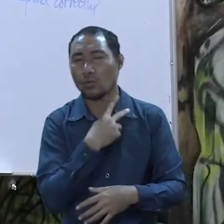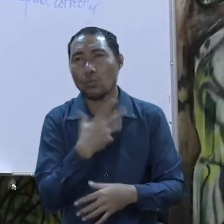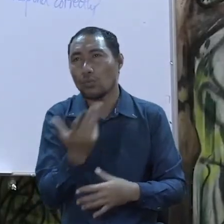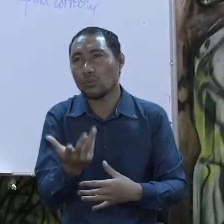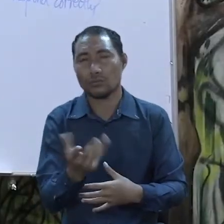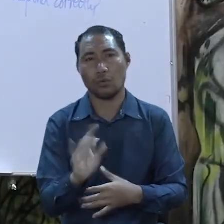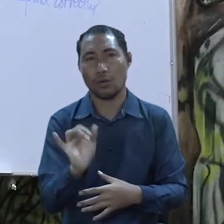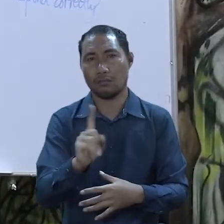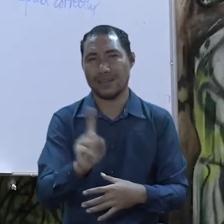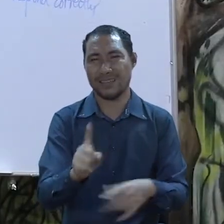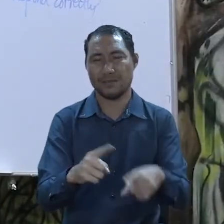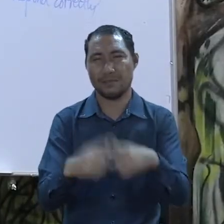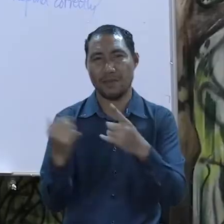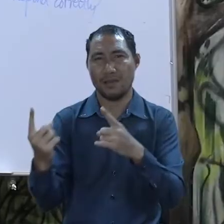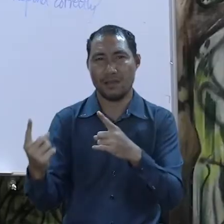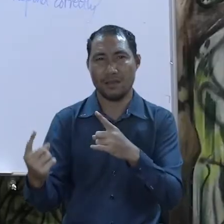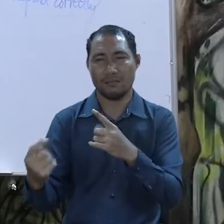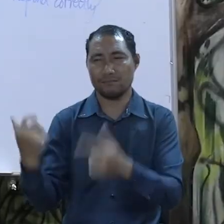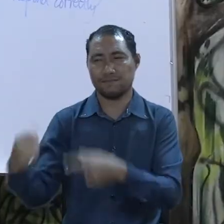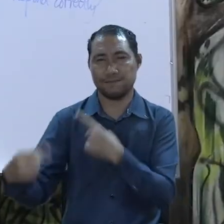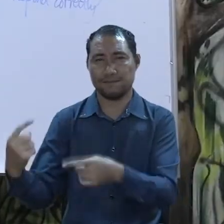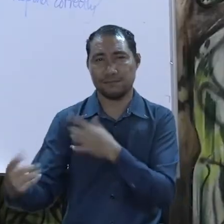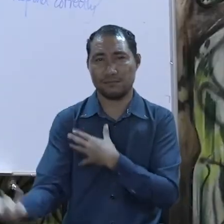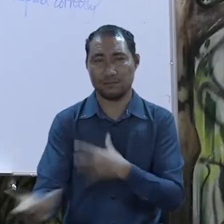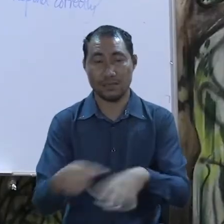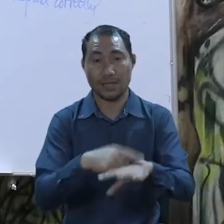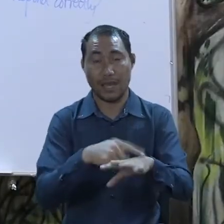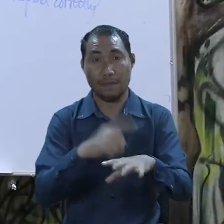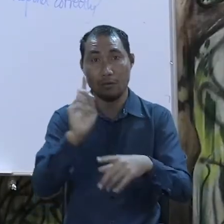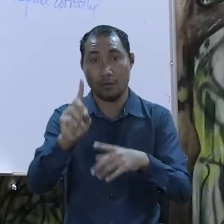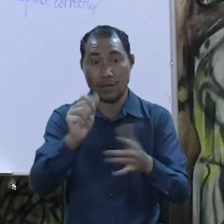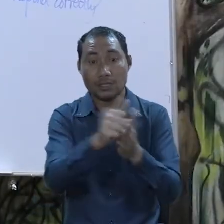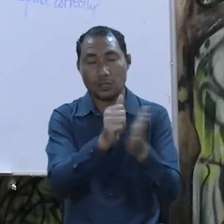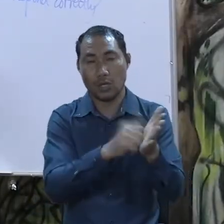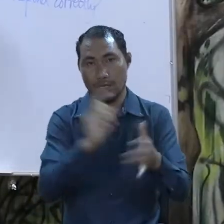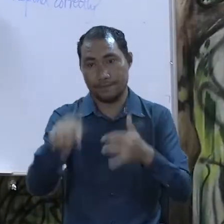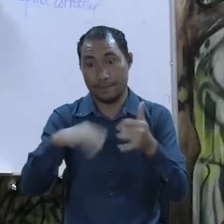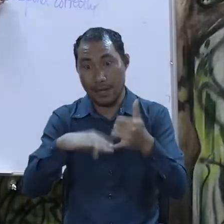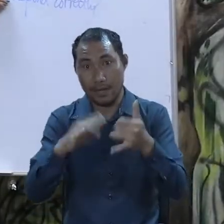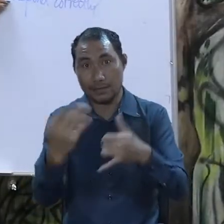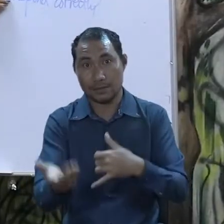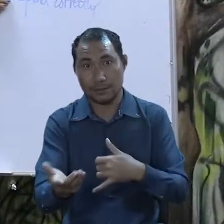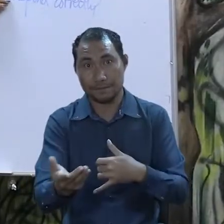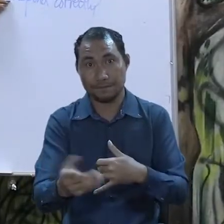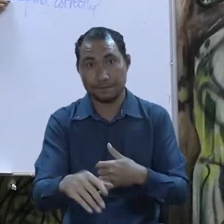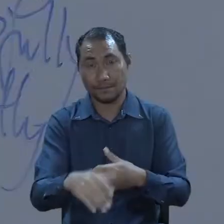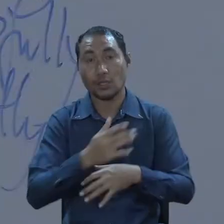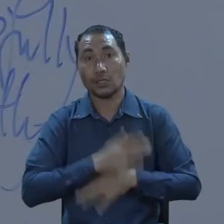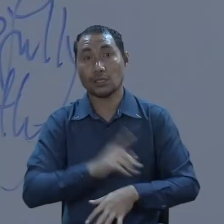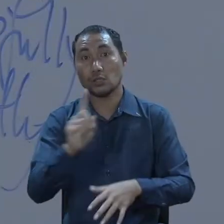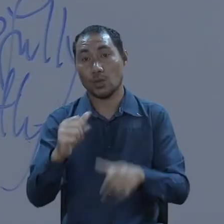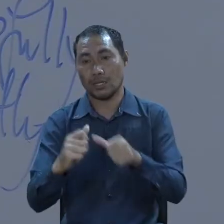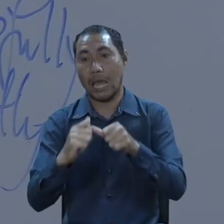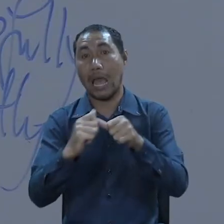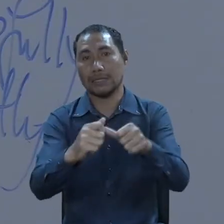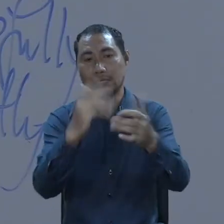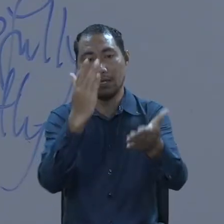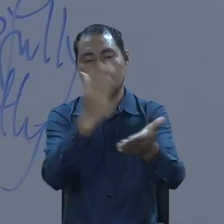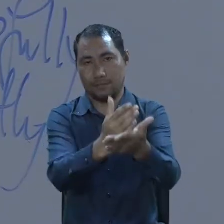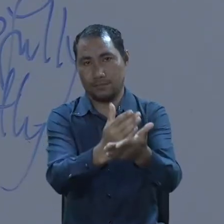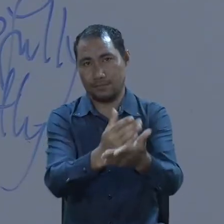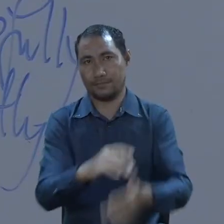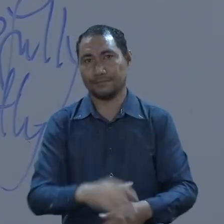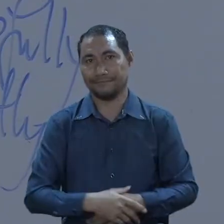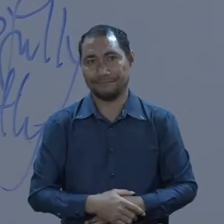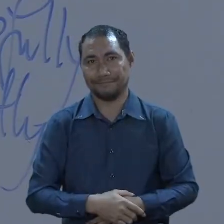or anything else that is distracting you during the time of the lesson. And lastly, you need to